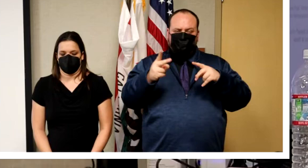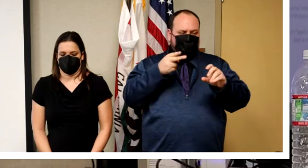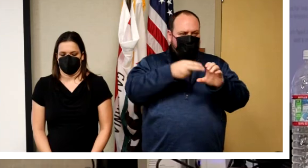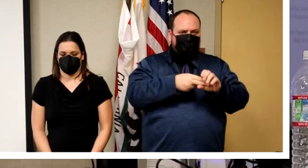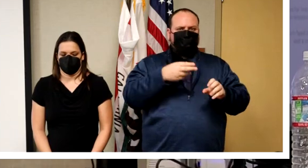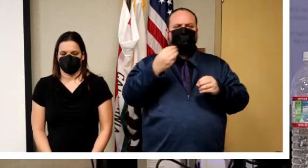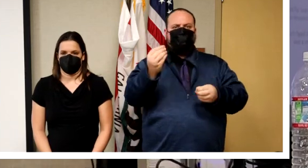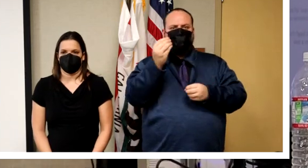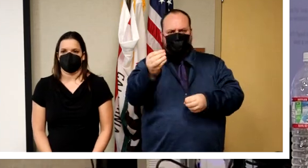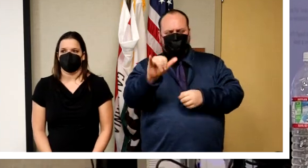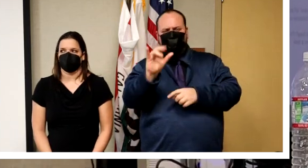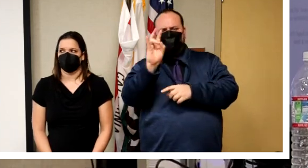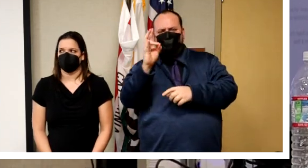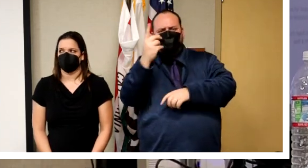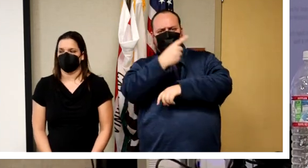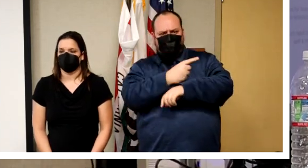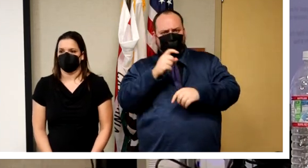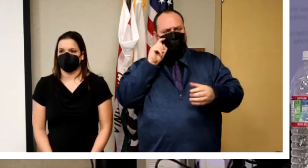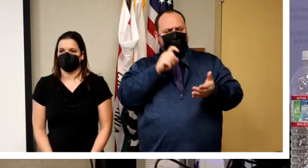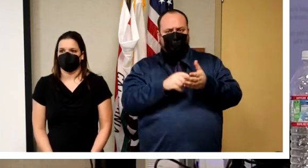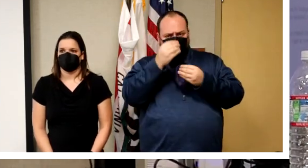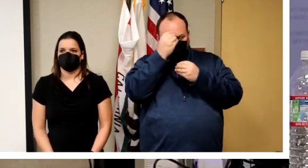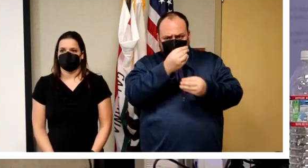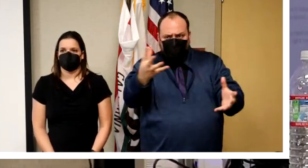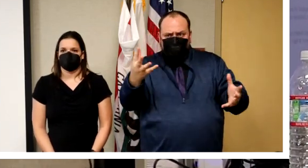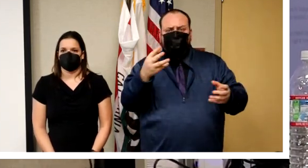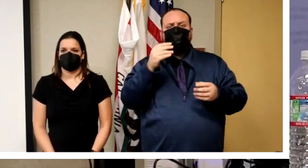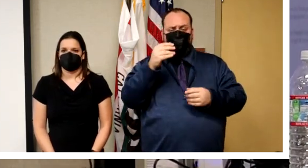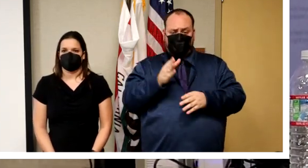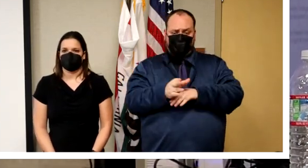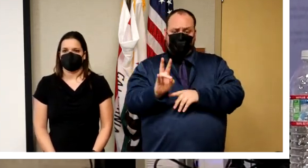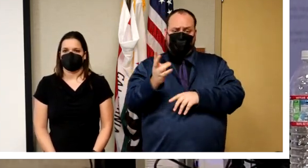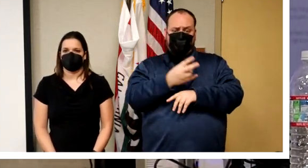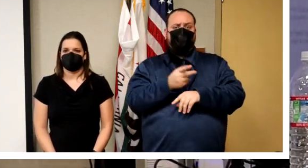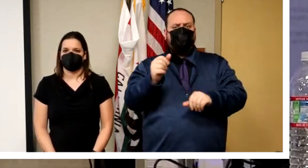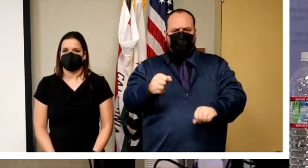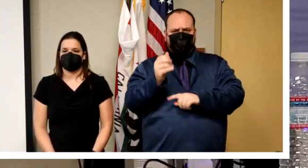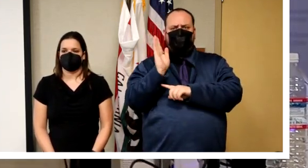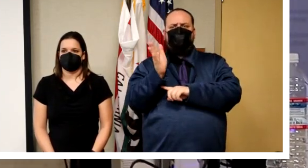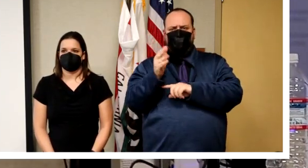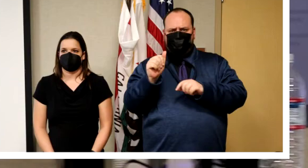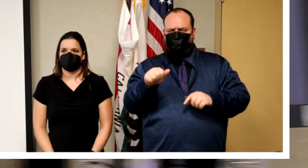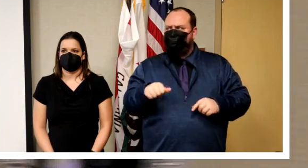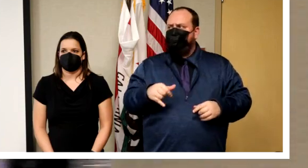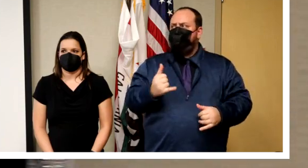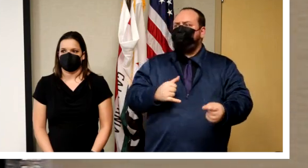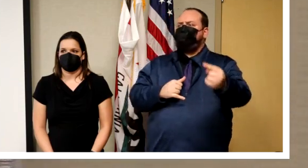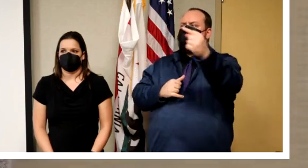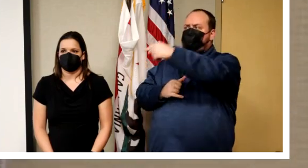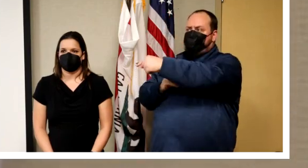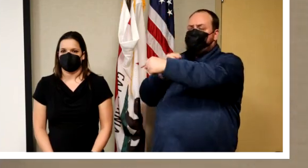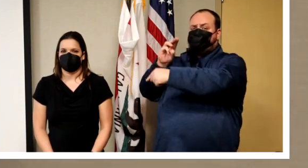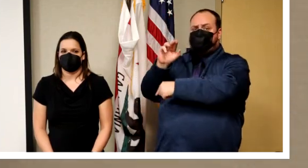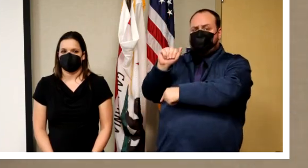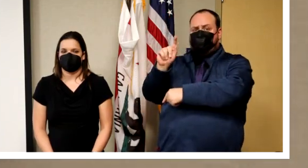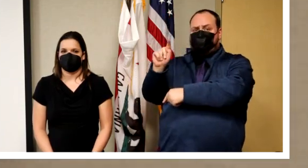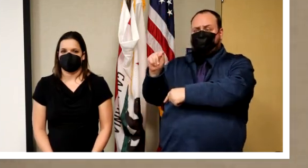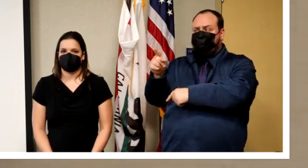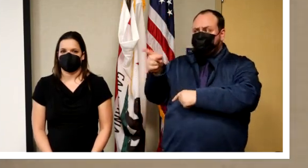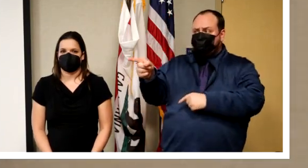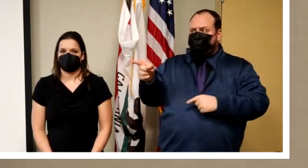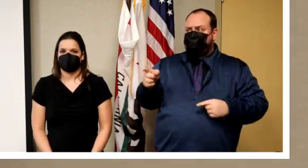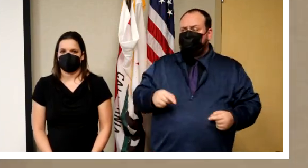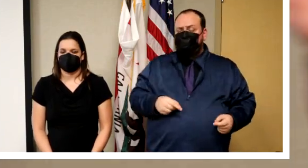meet the requirements. And yeah, I want to see the presentation. That'd be awesome. So what we would do, with the board's permission then,